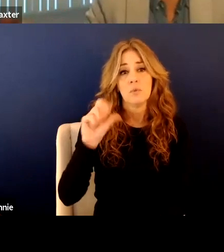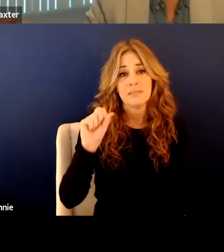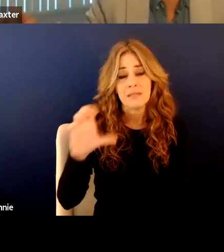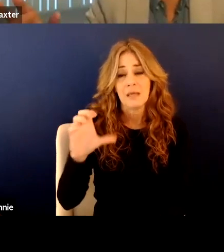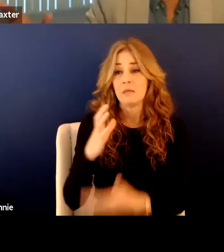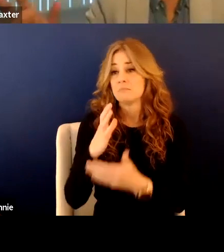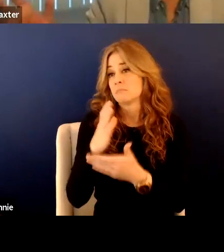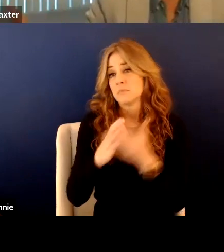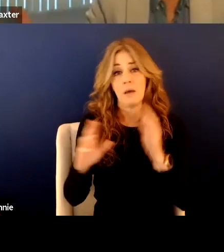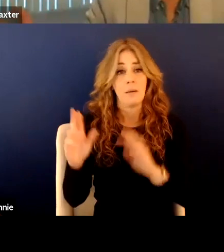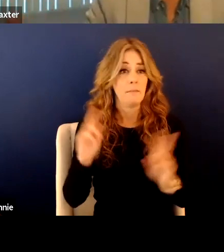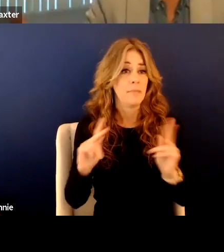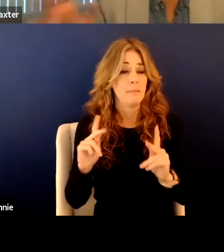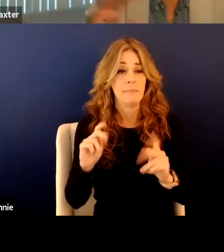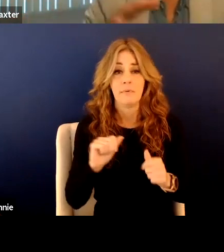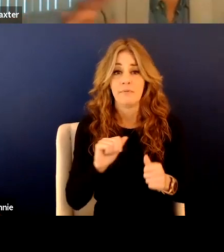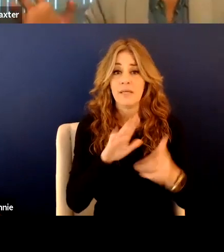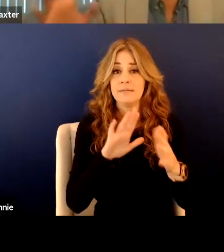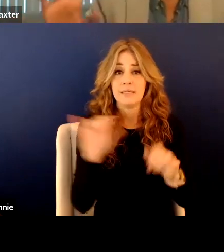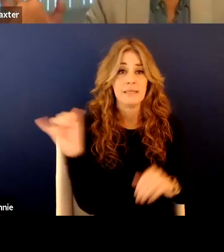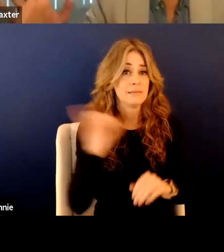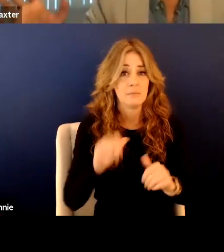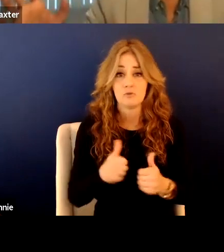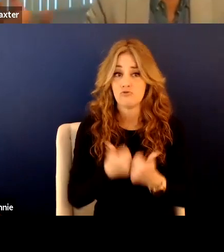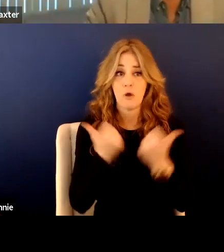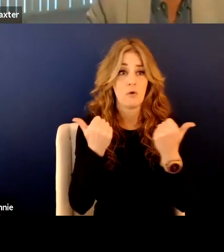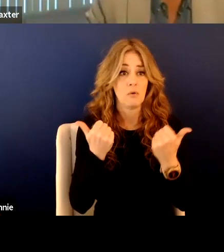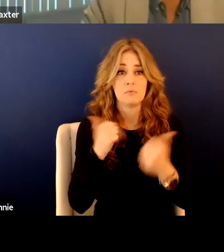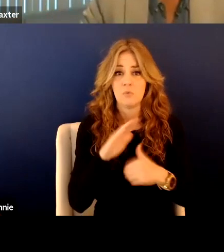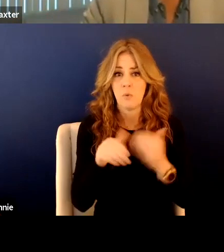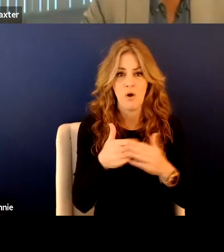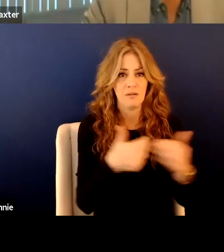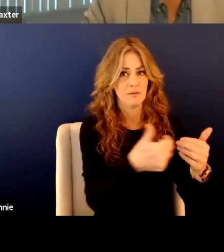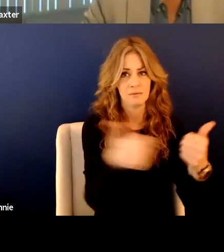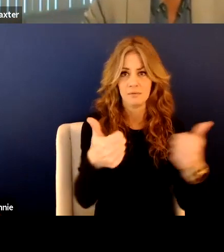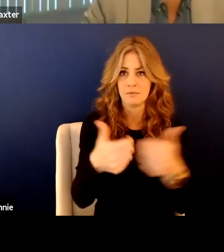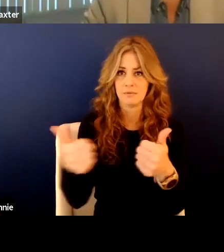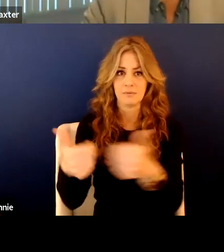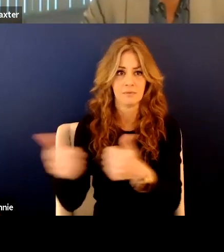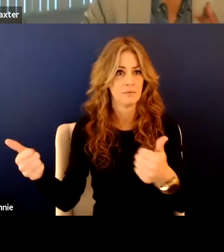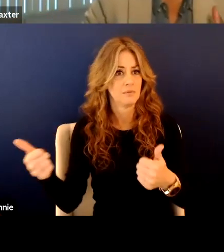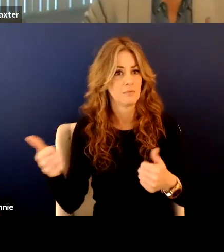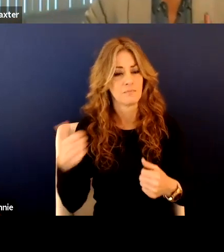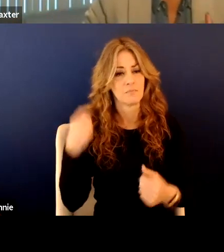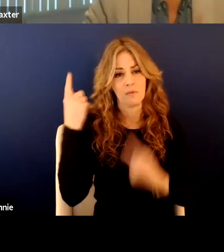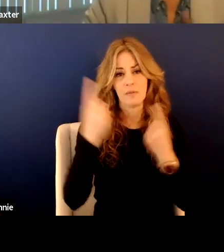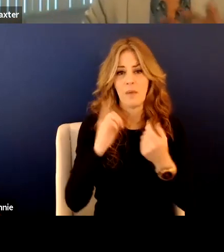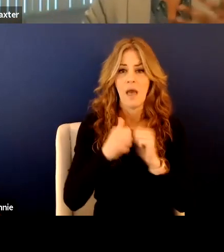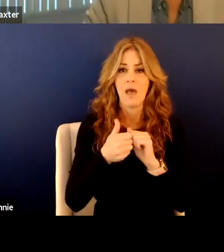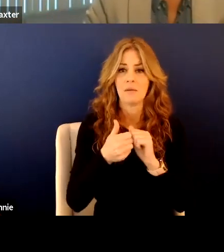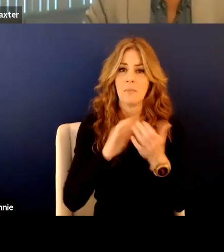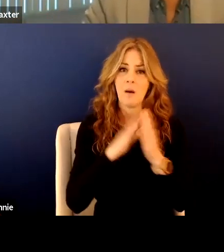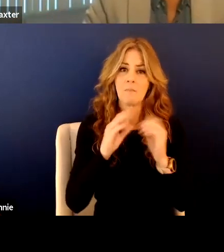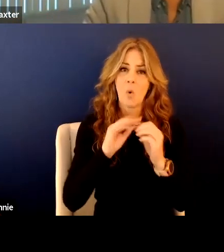who are facing similar struggles, just we're all siloed. So I think if we could think about ways to be more intentional to